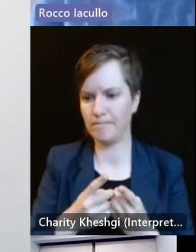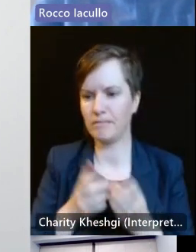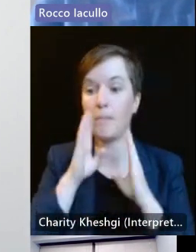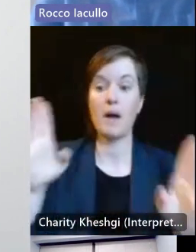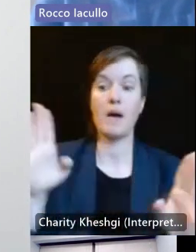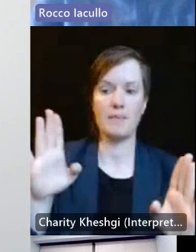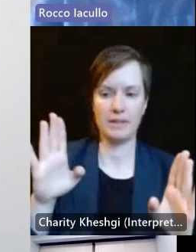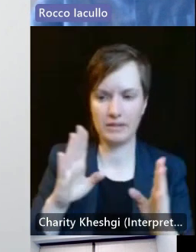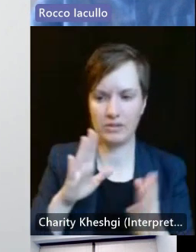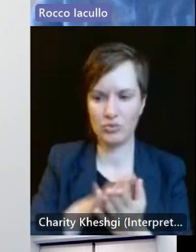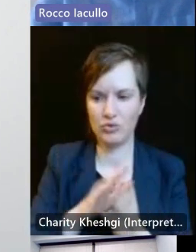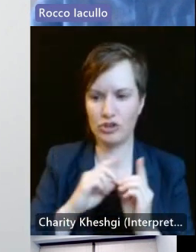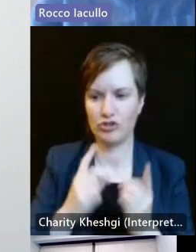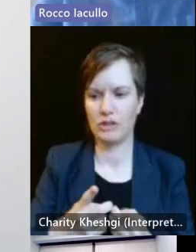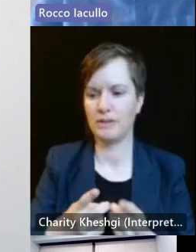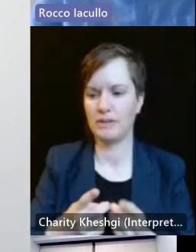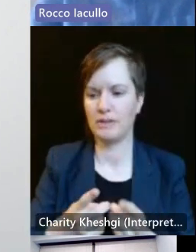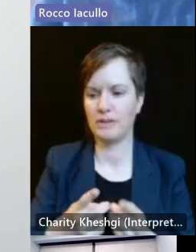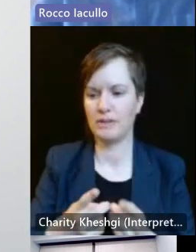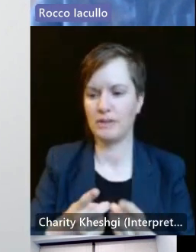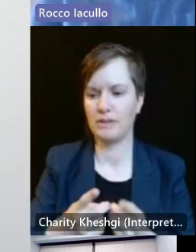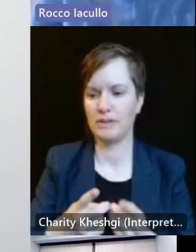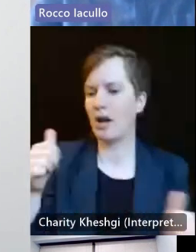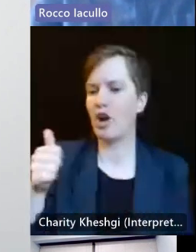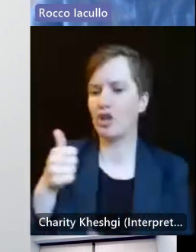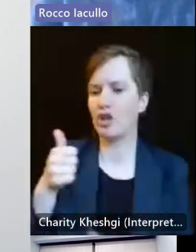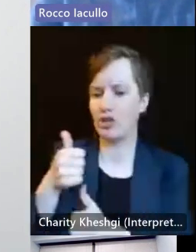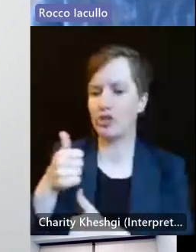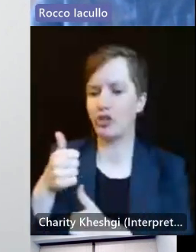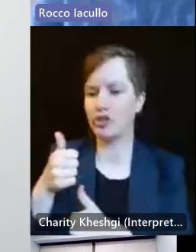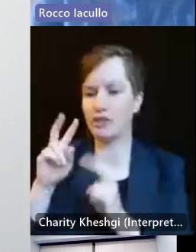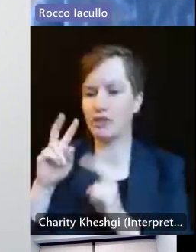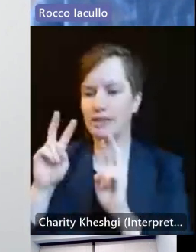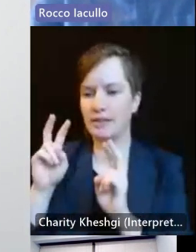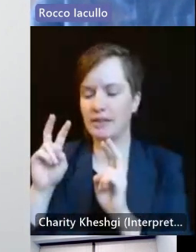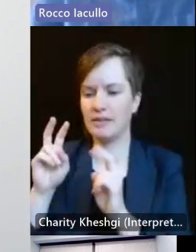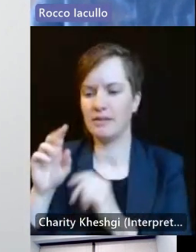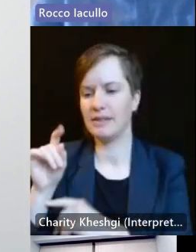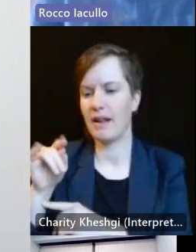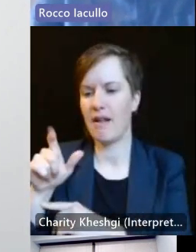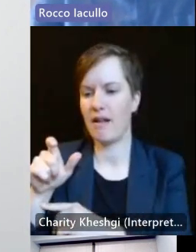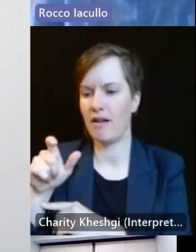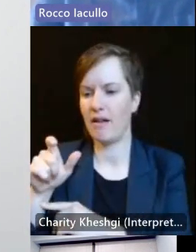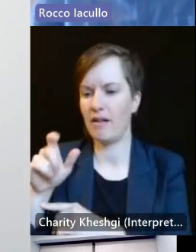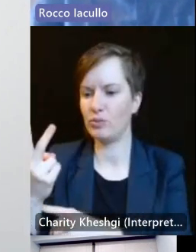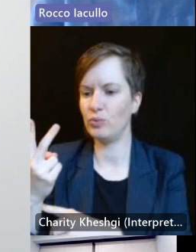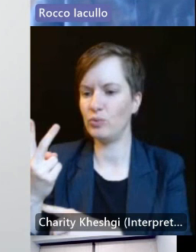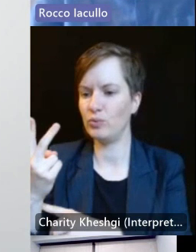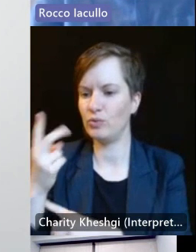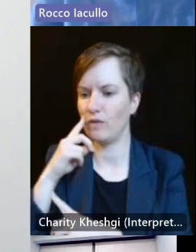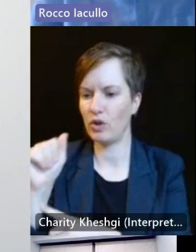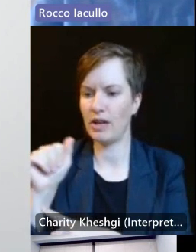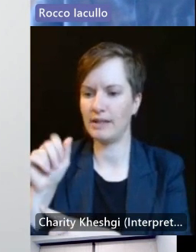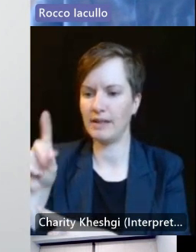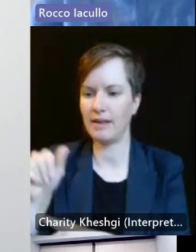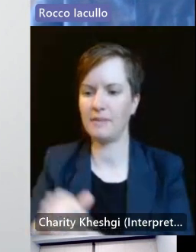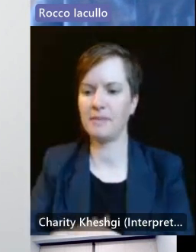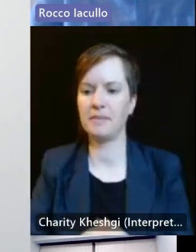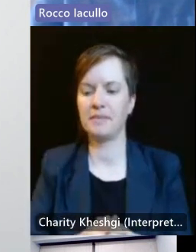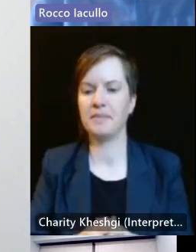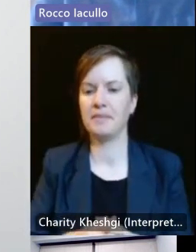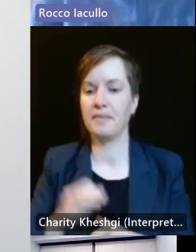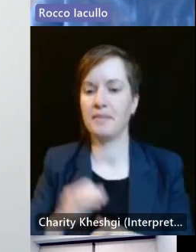be covered by Title II of the ADA. And Title II applies to all of the programs, activities,